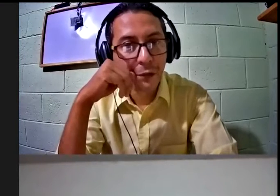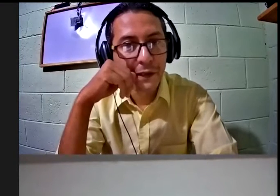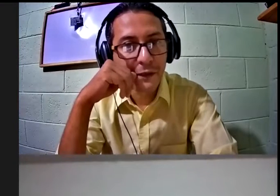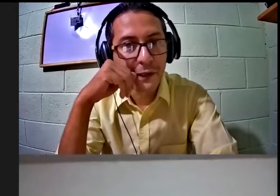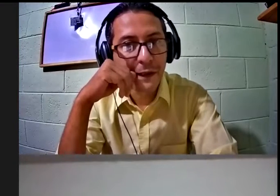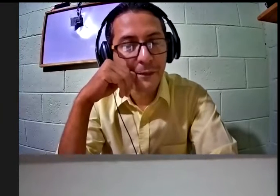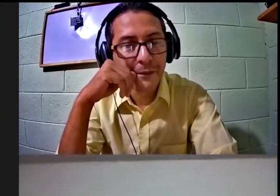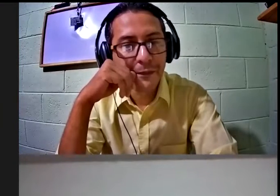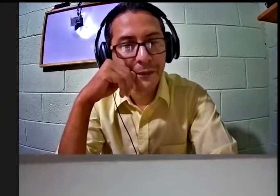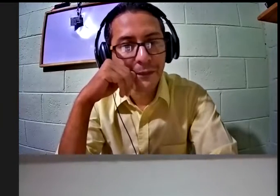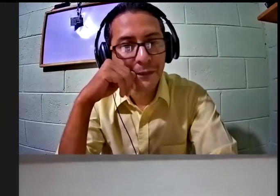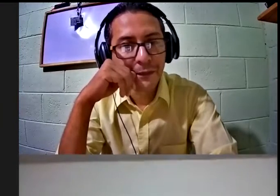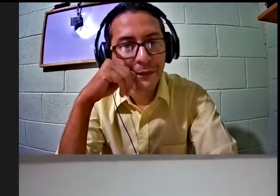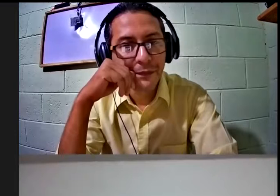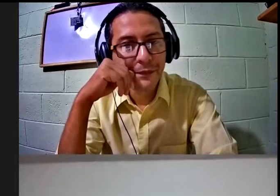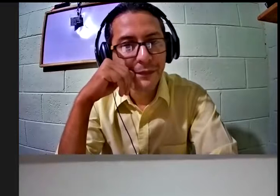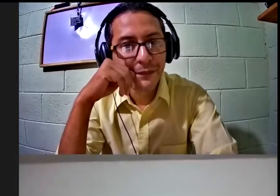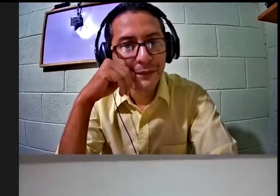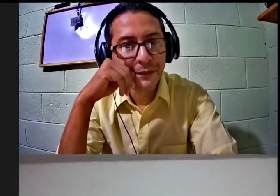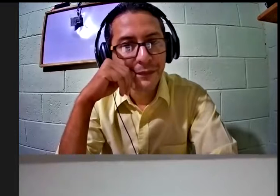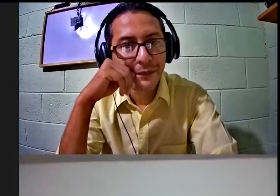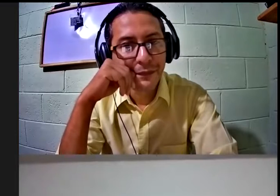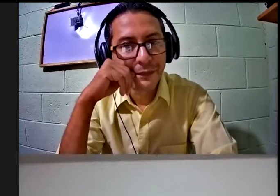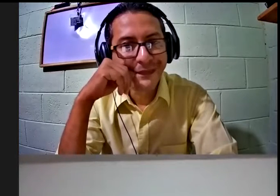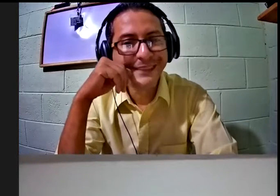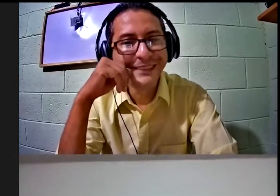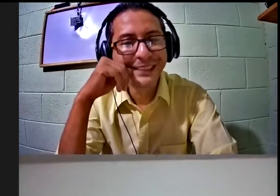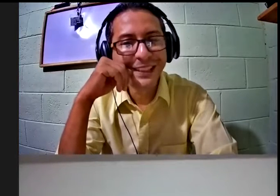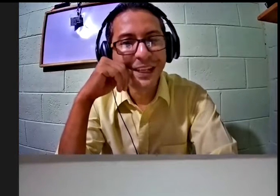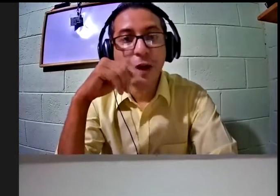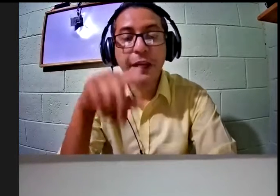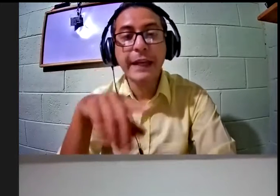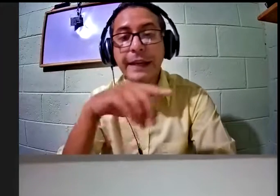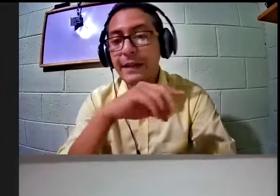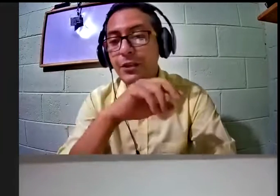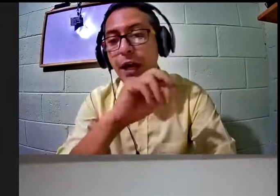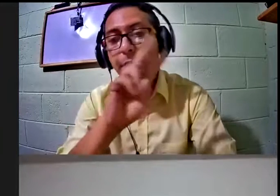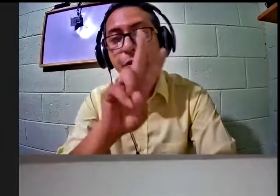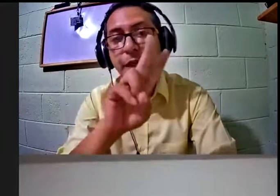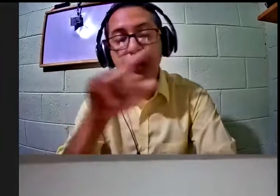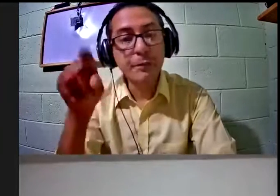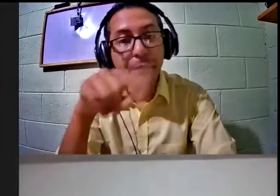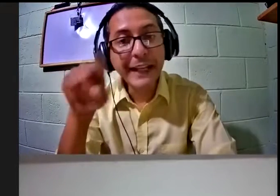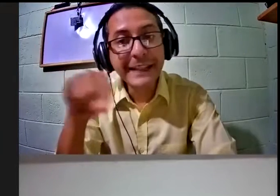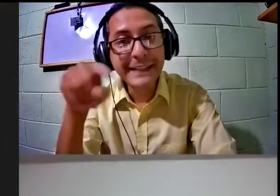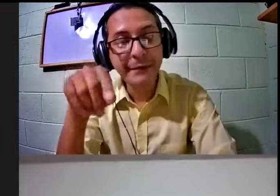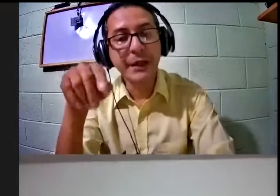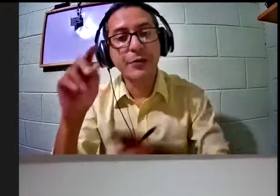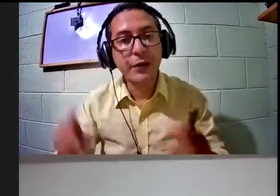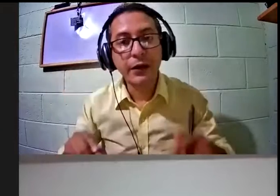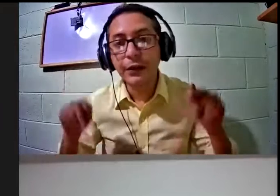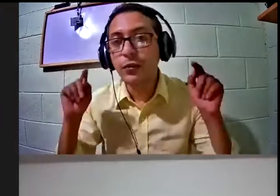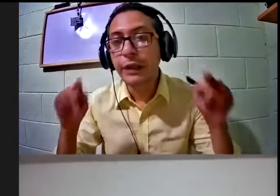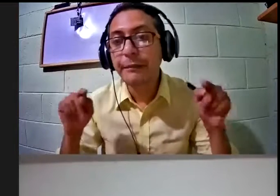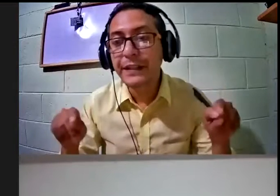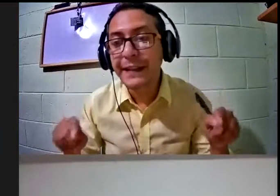¿Tenemos la conversación lista? I suppose. Okay, you have 2 minutes. Practice it because